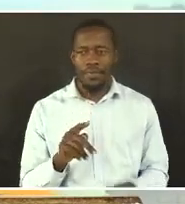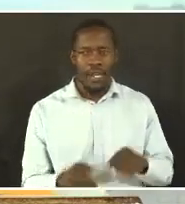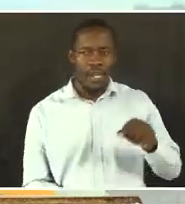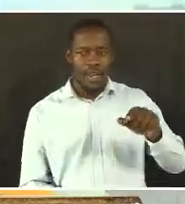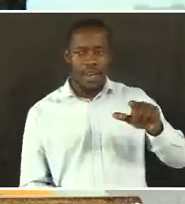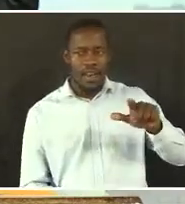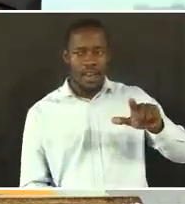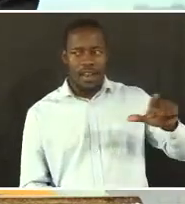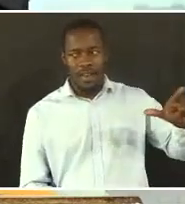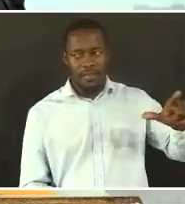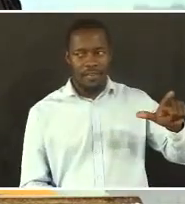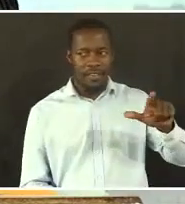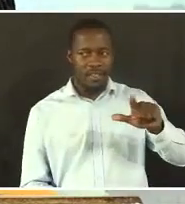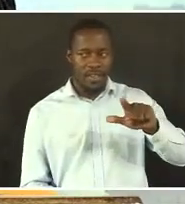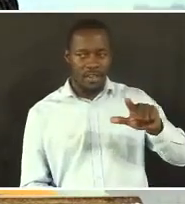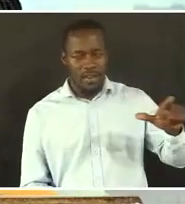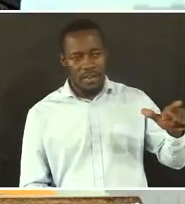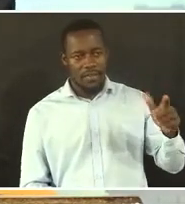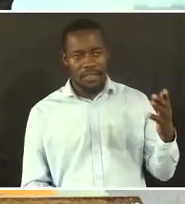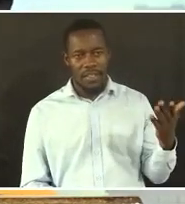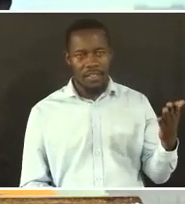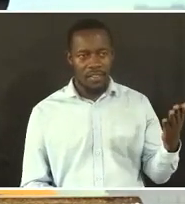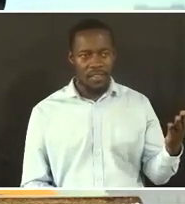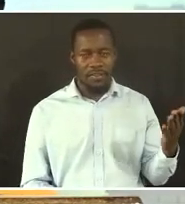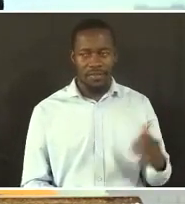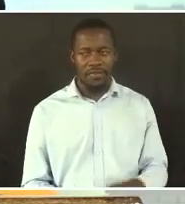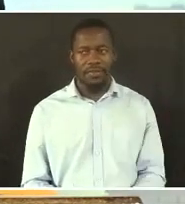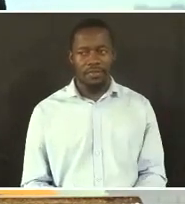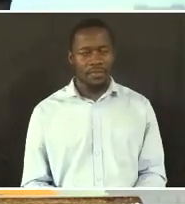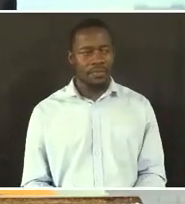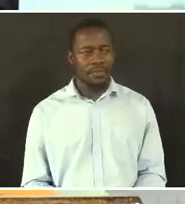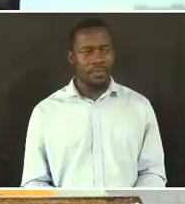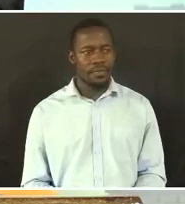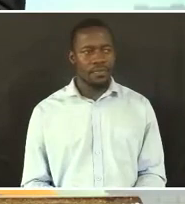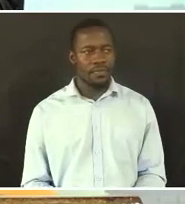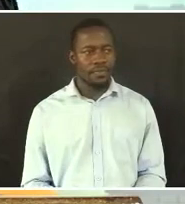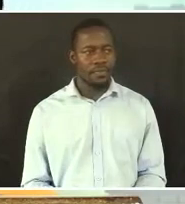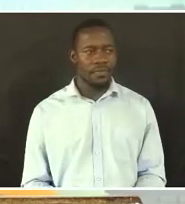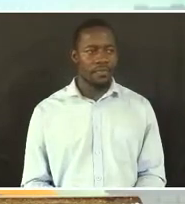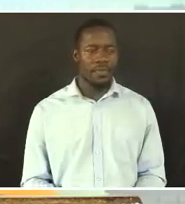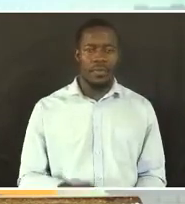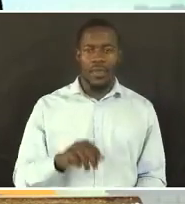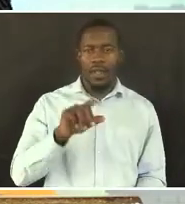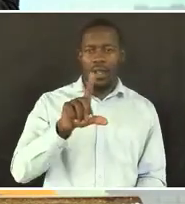depart from me. But listen to this. Listen to this in Luke chapter 13,